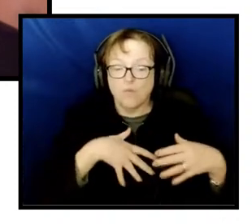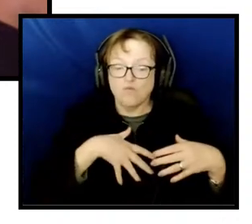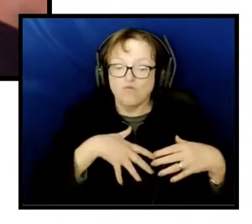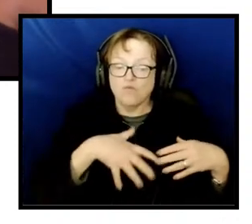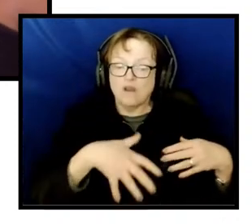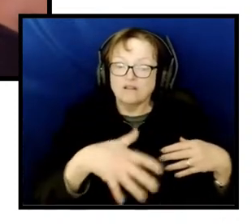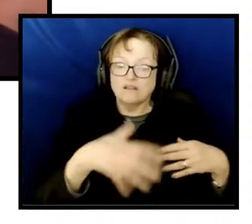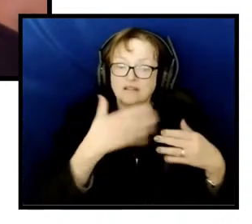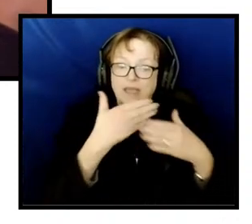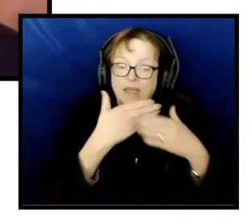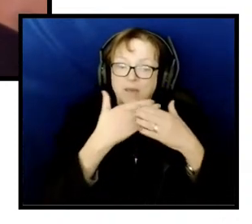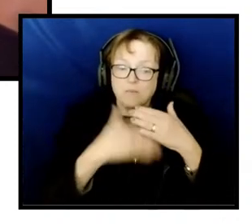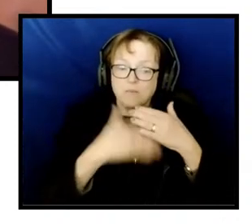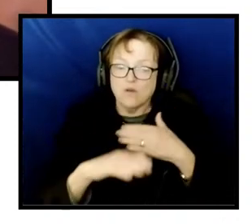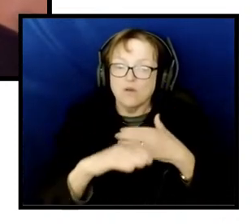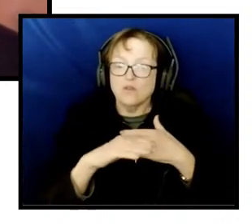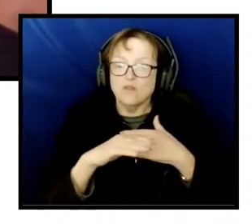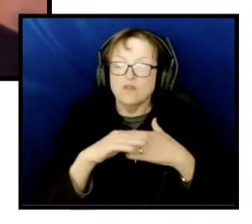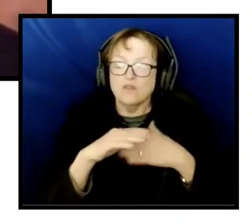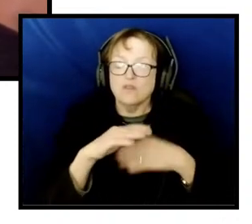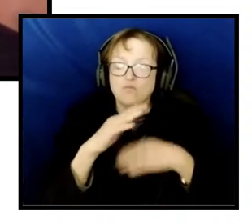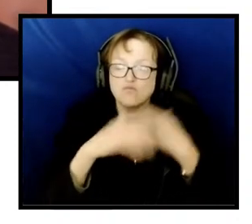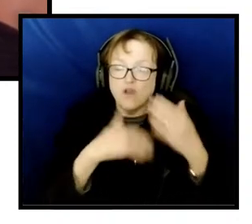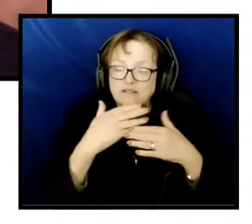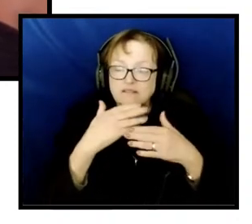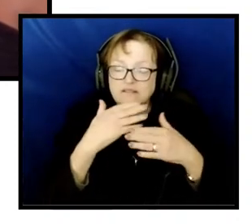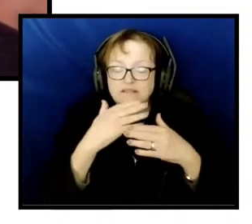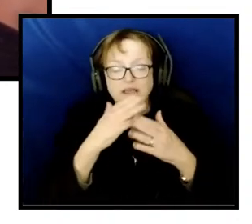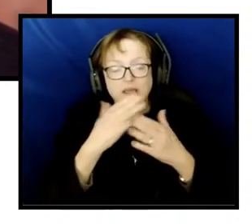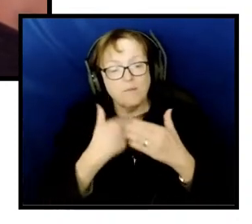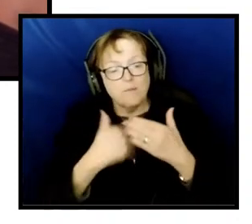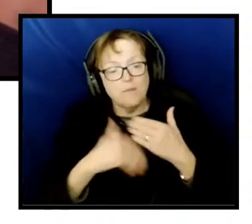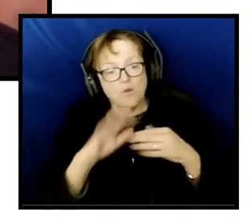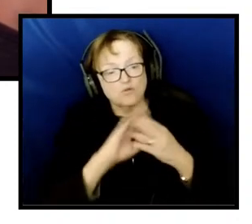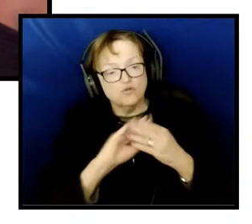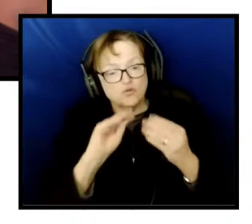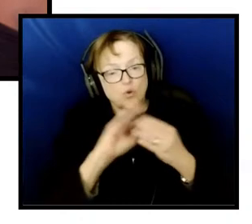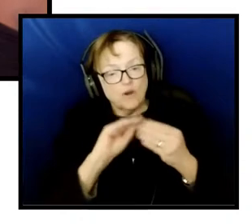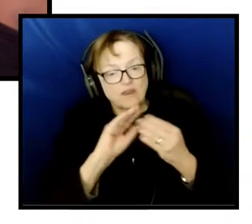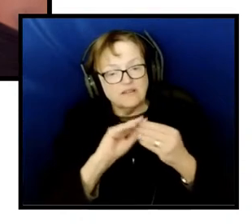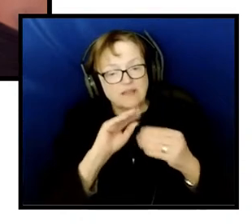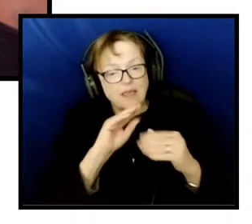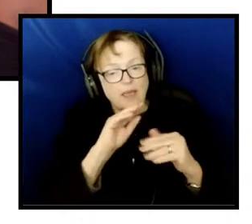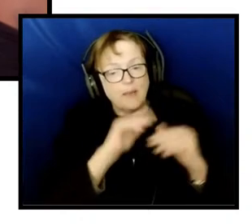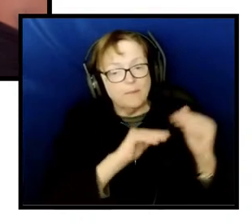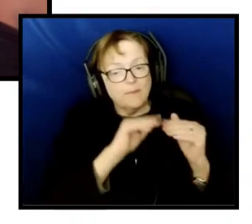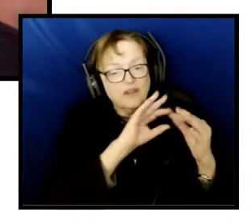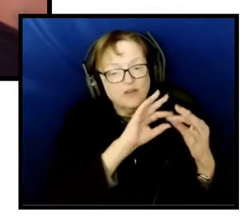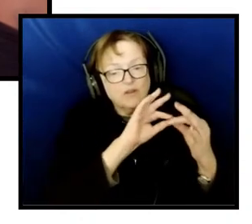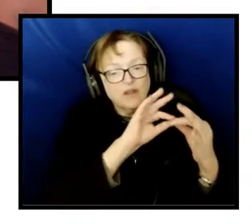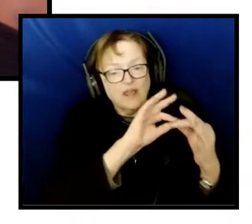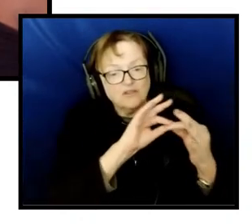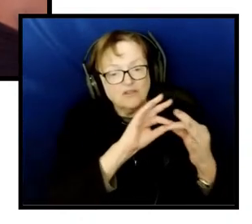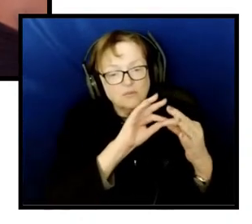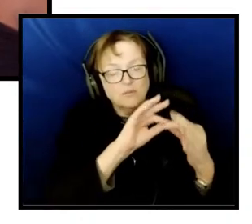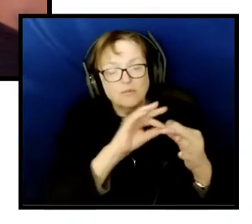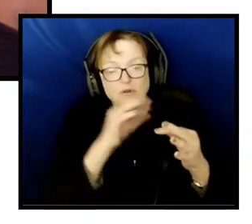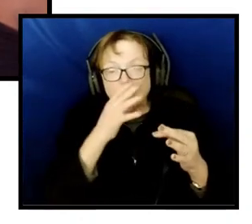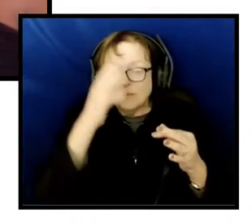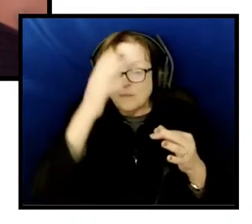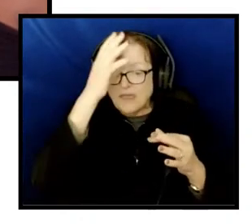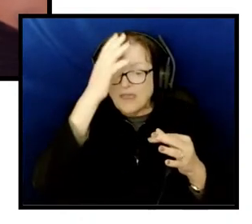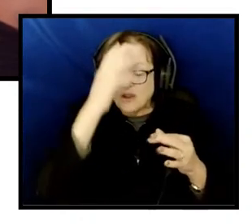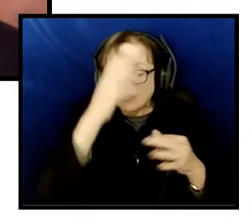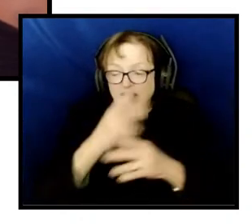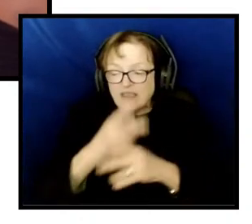creatively processing birth stories, and building somatic relationships between new parents and caretakers and